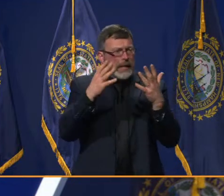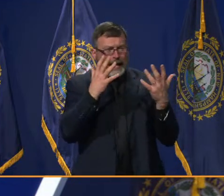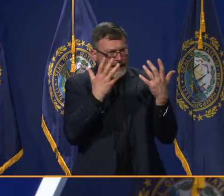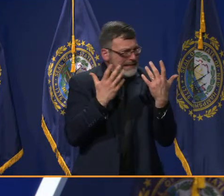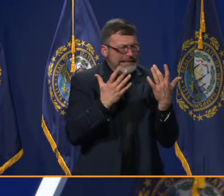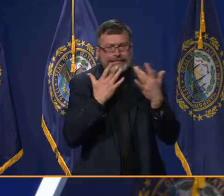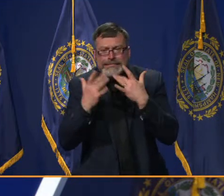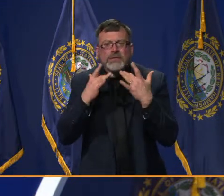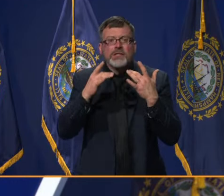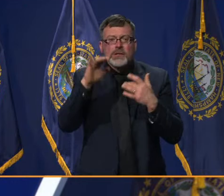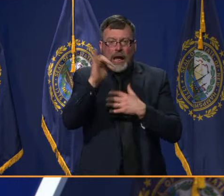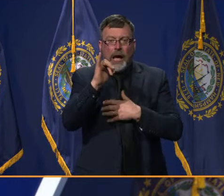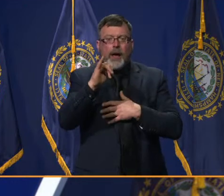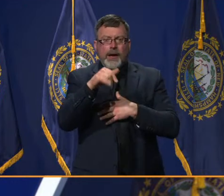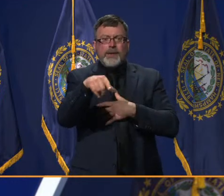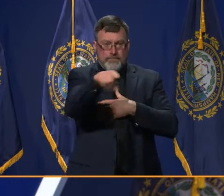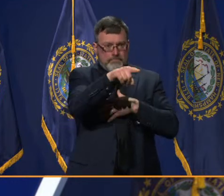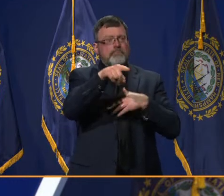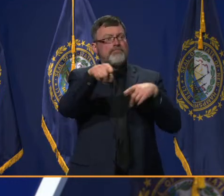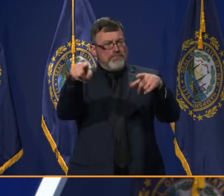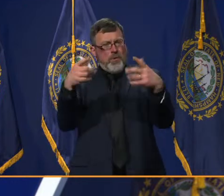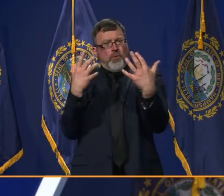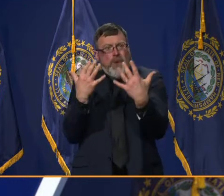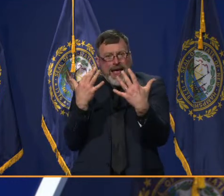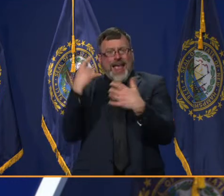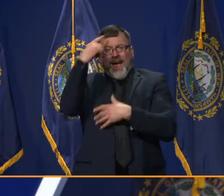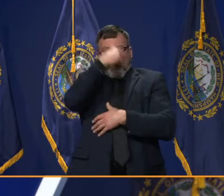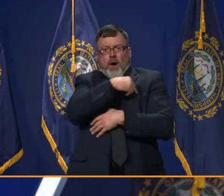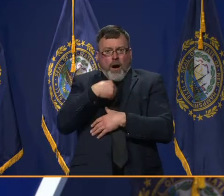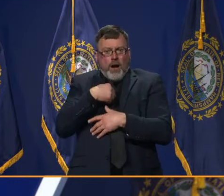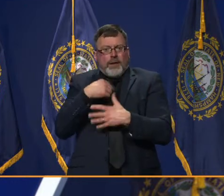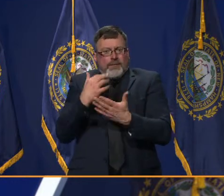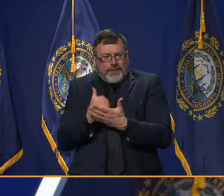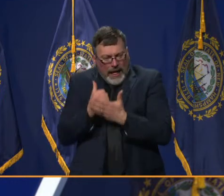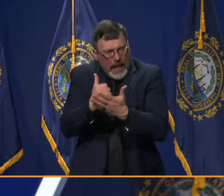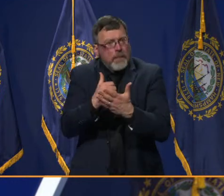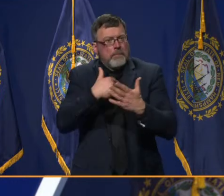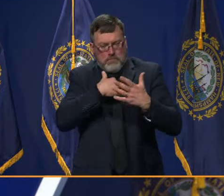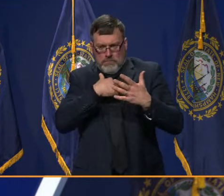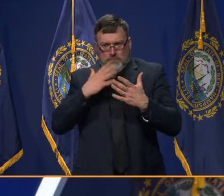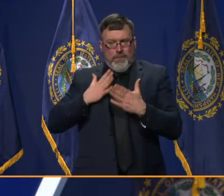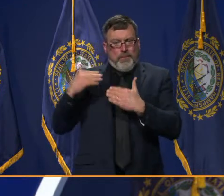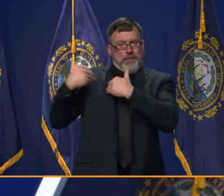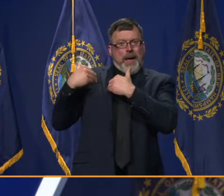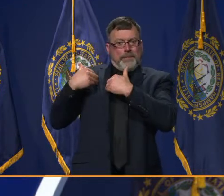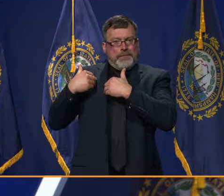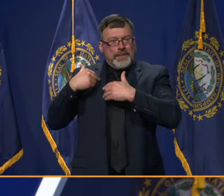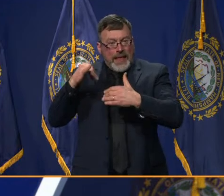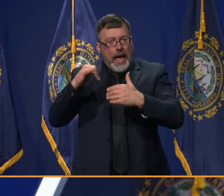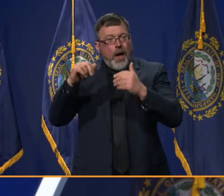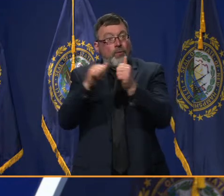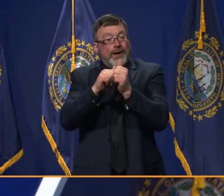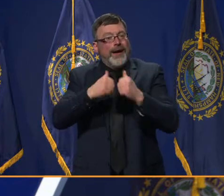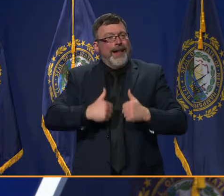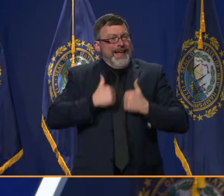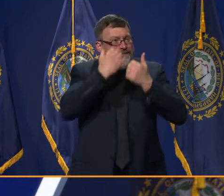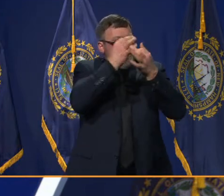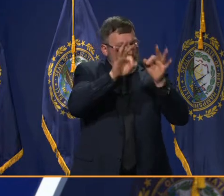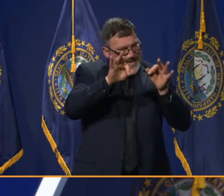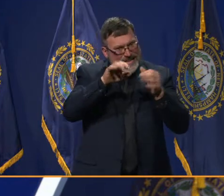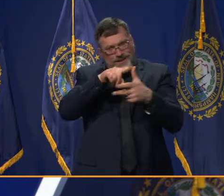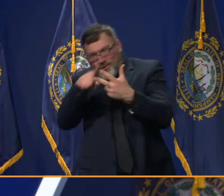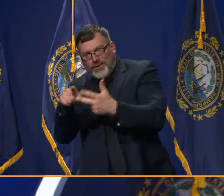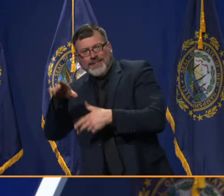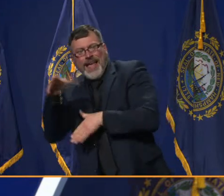us to live up to our end of the bargain that comes with the live free or die spirit. It's naive and selfish, frankly, to